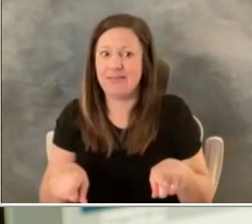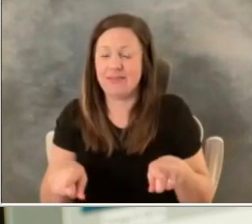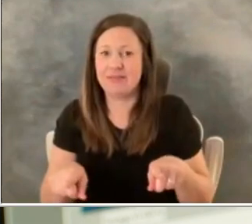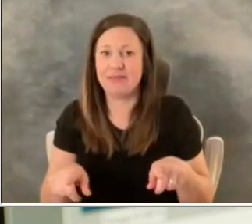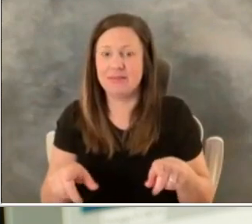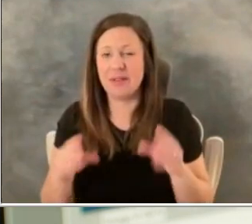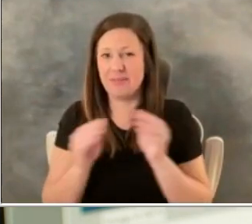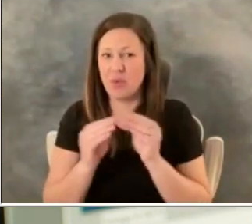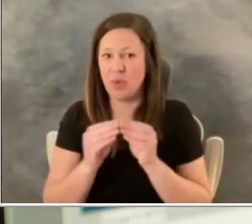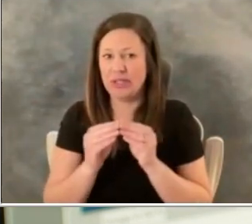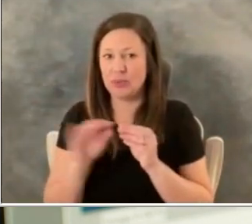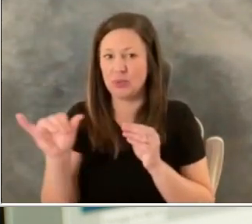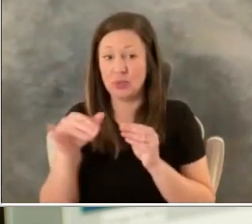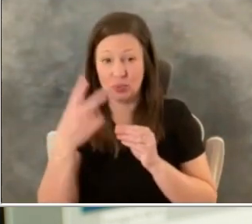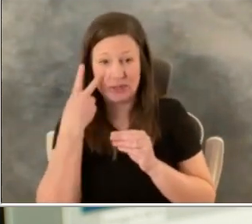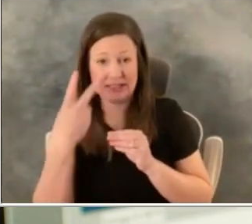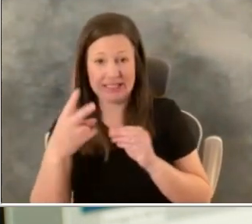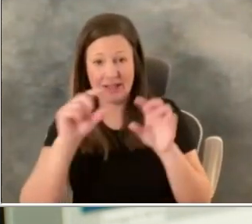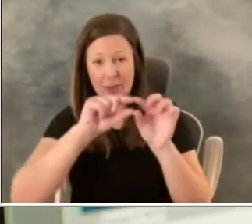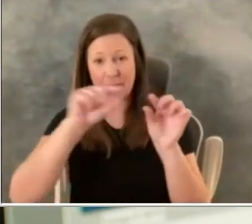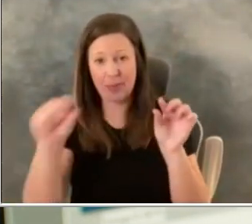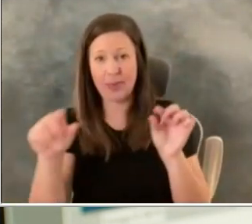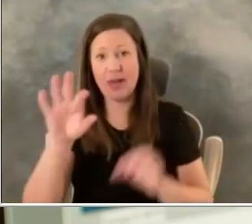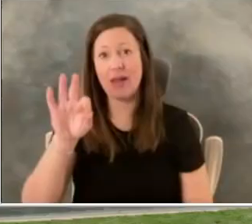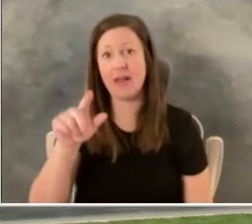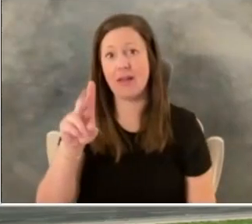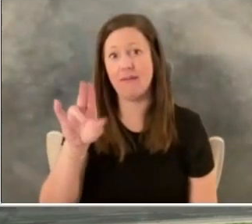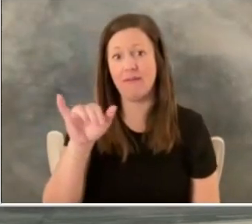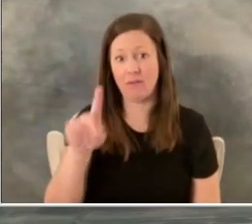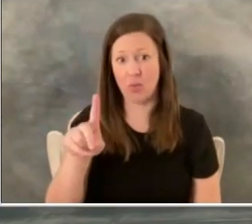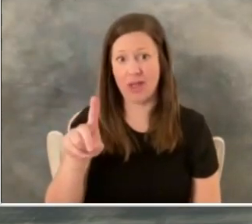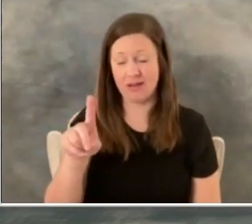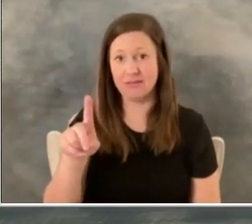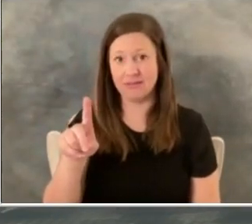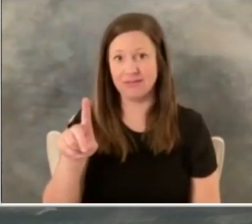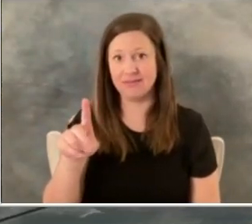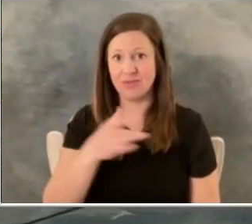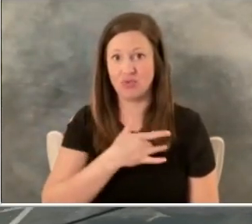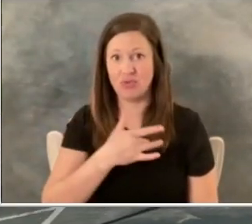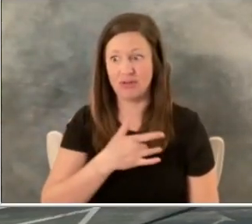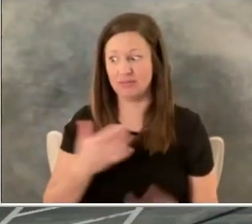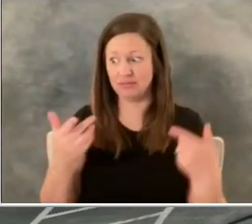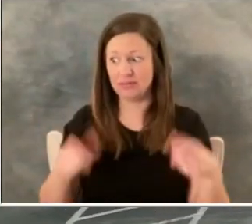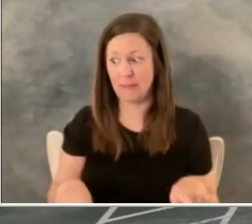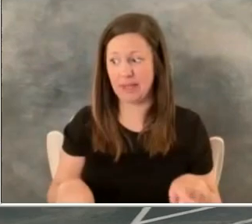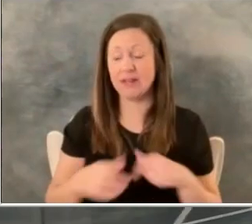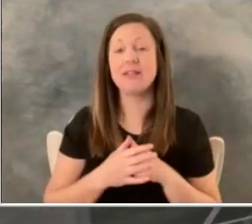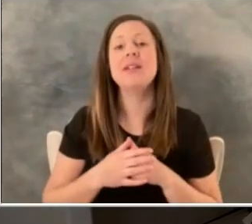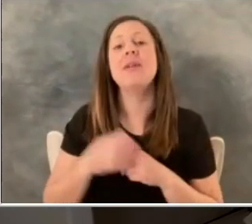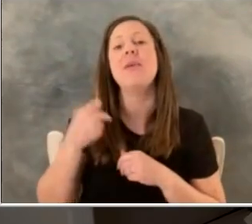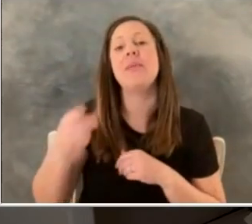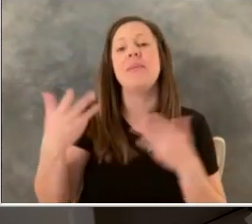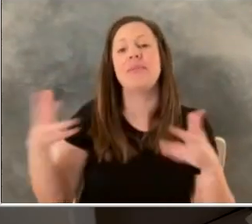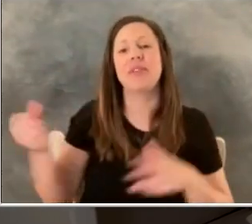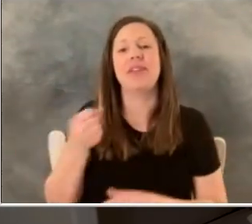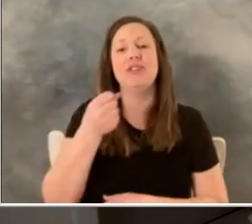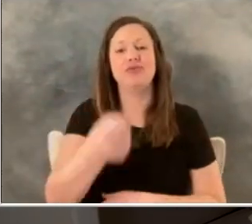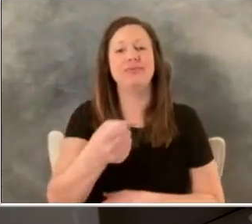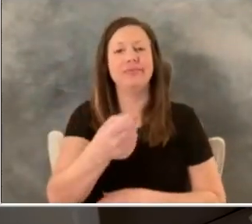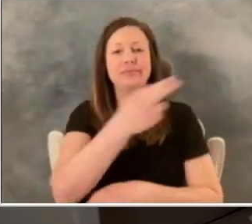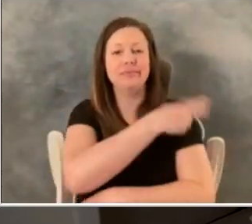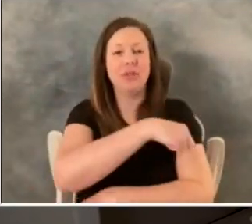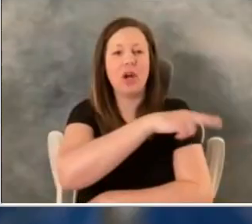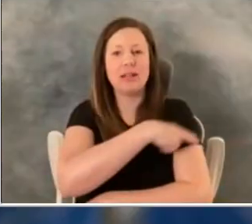this fluid or this blood is pushing at the right side of the heart. Yuri was admitted and put into the hands of cardiologist Dr.